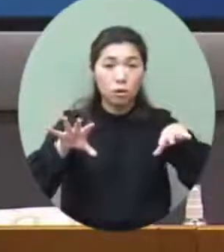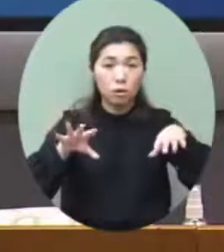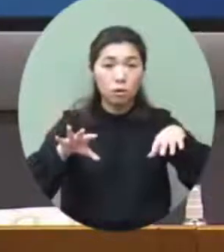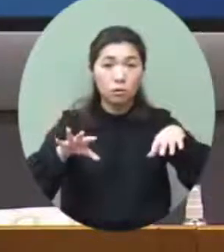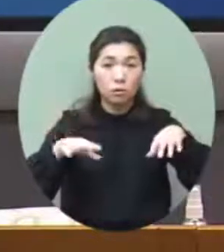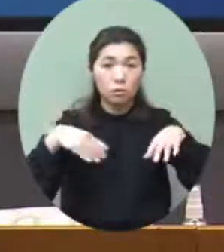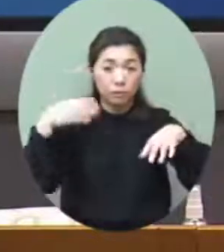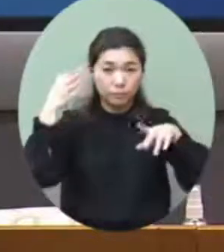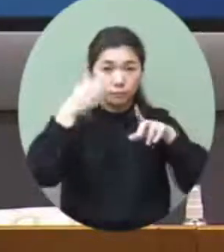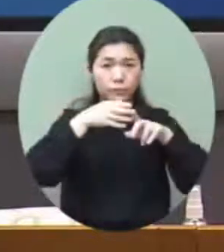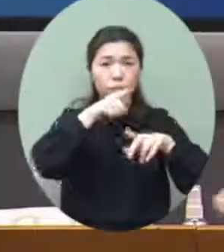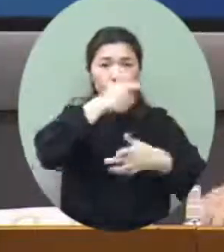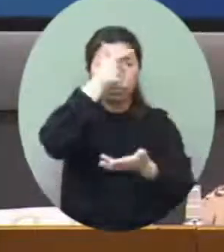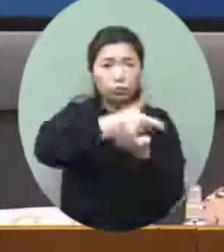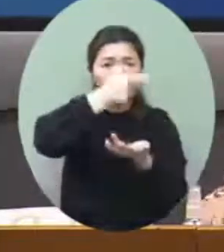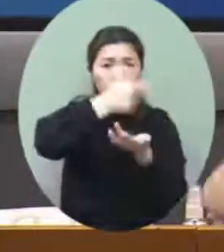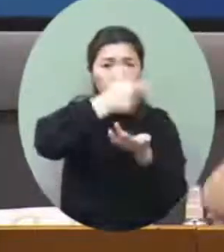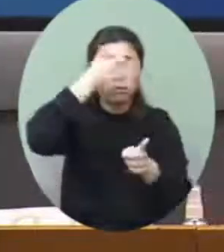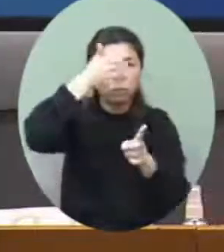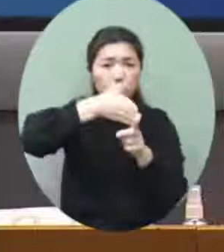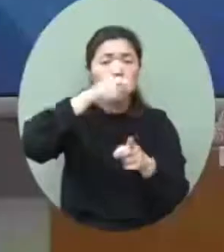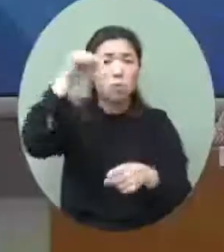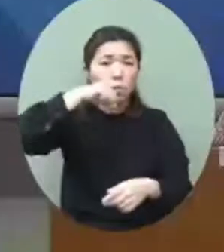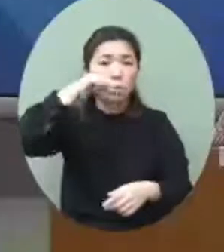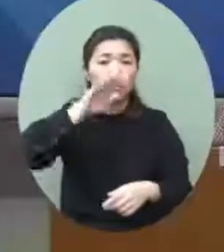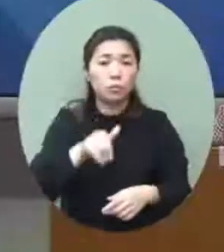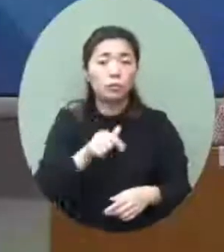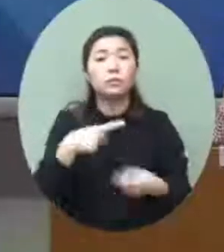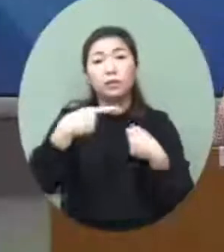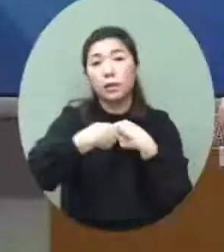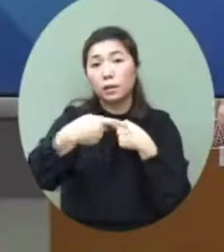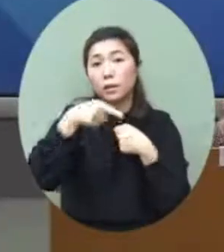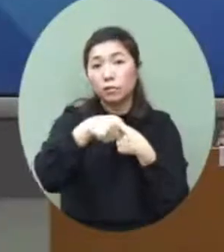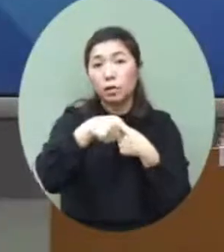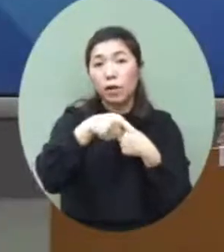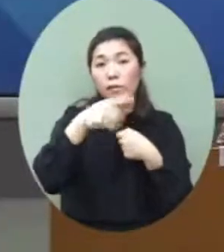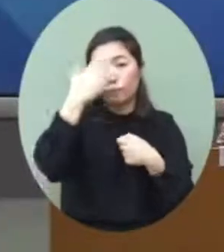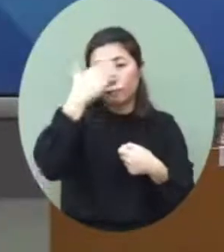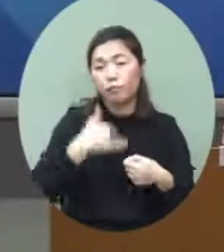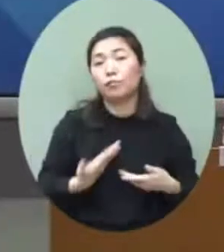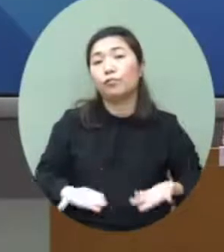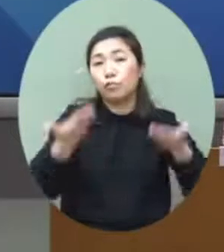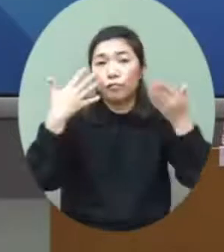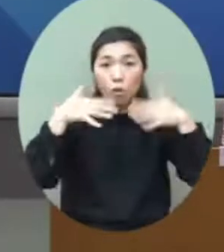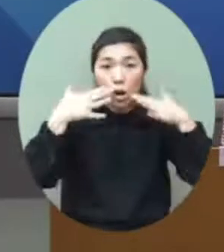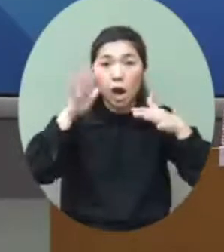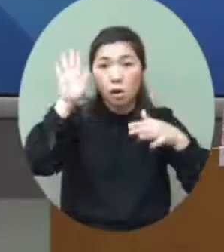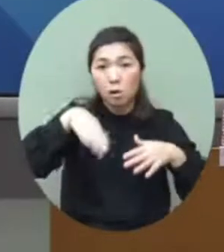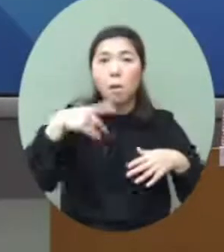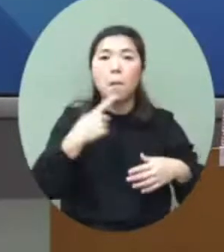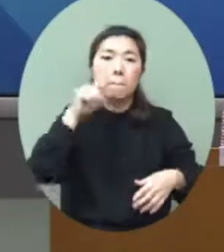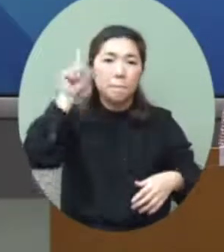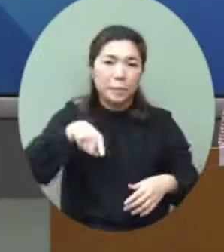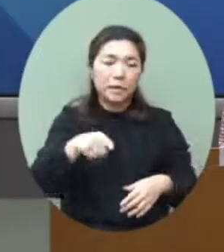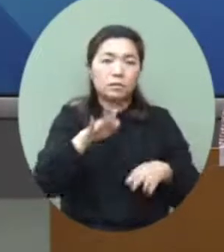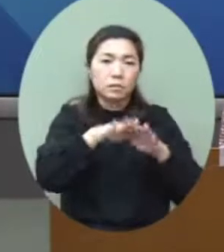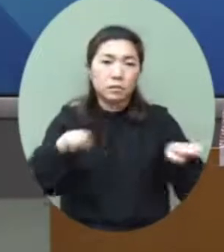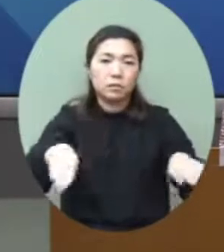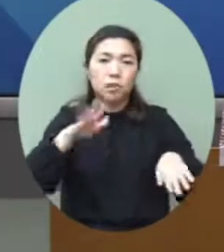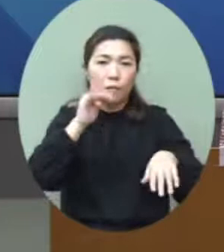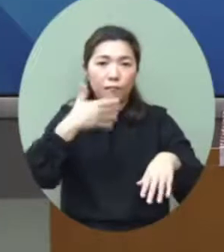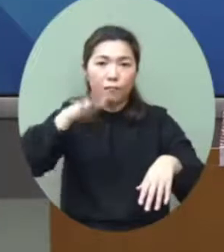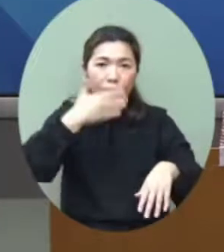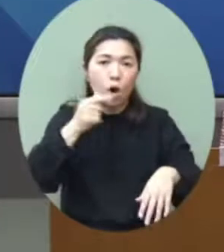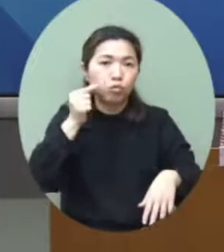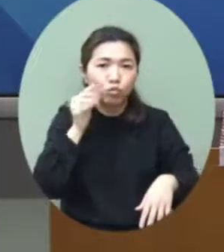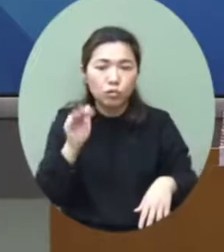April, secondary school premises will be used for DSE examination.